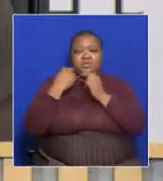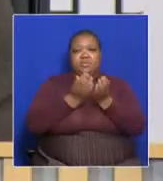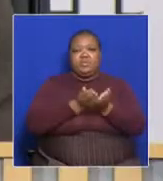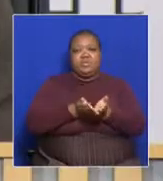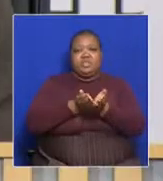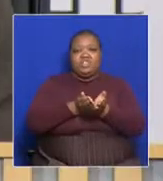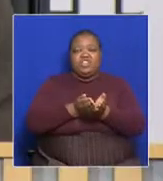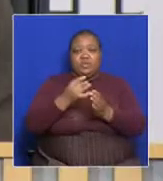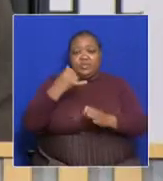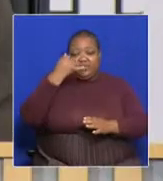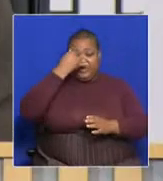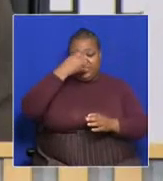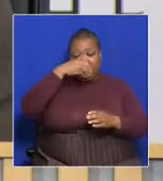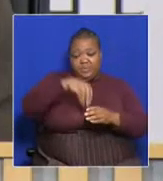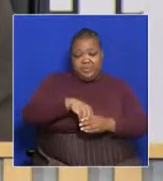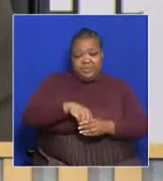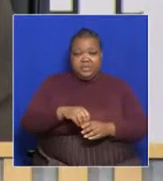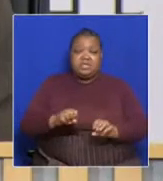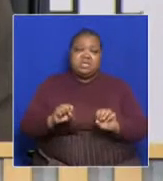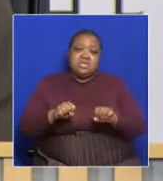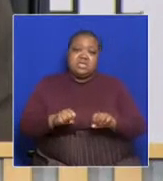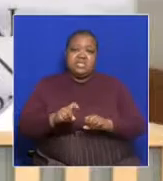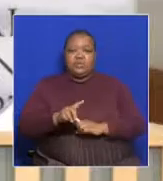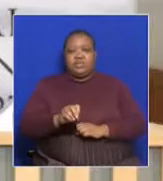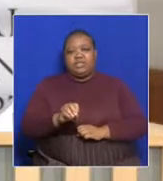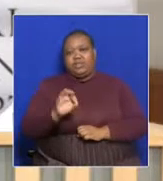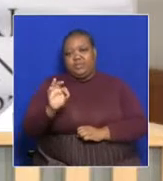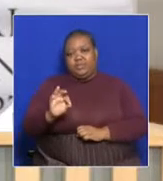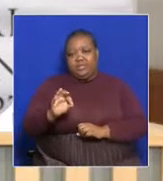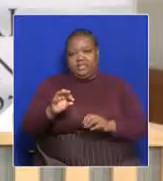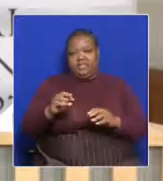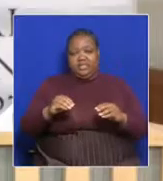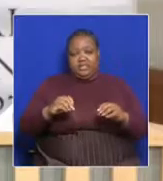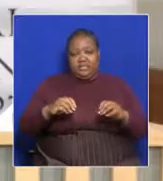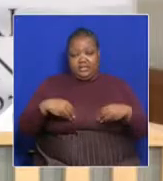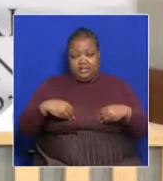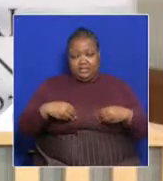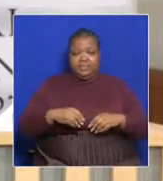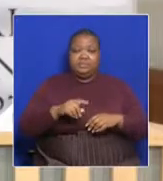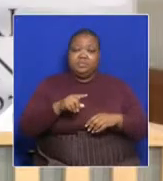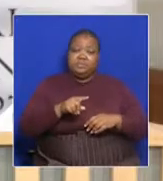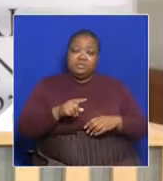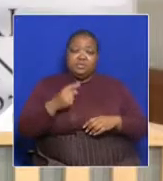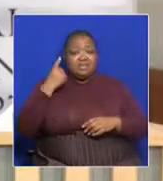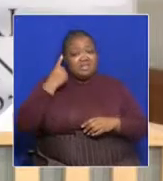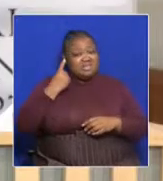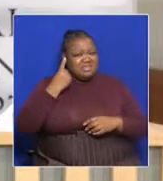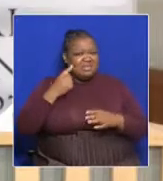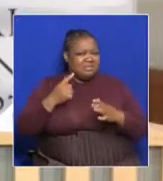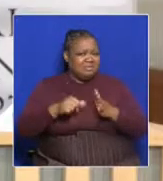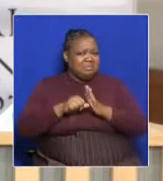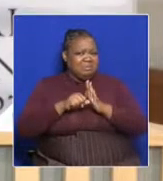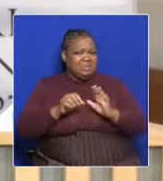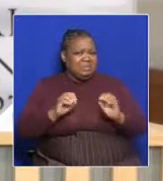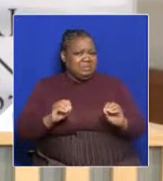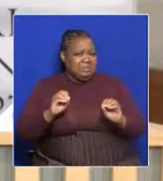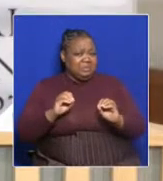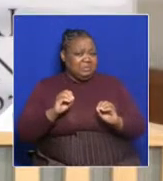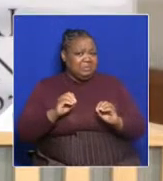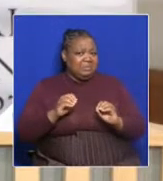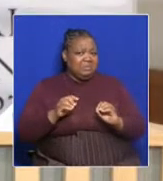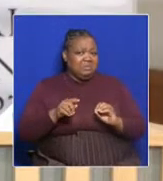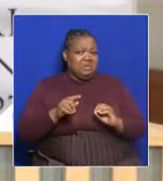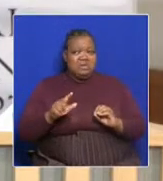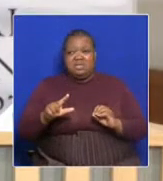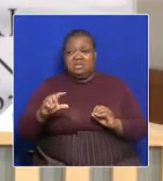with you 100%, Commissioner. And you consider that absolutely unnecessary, and therefore will not call SARC. And I ask